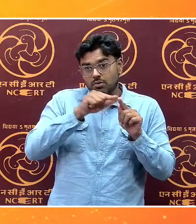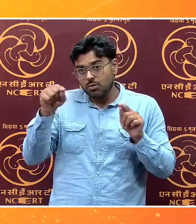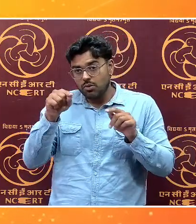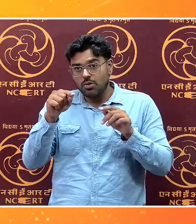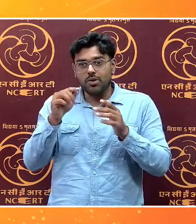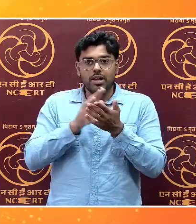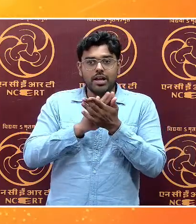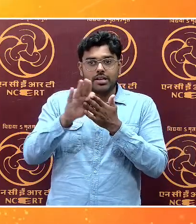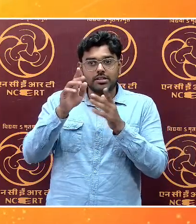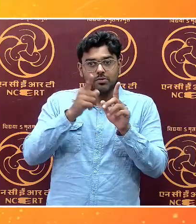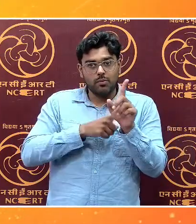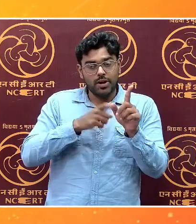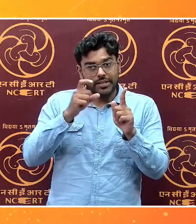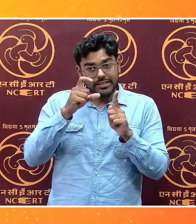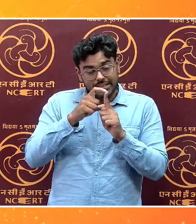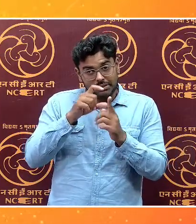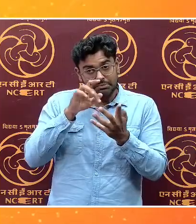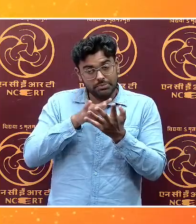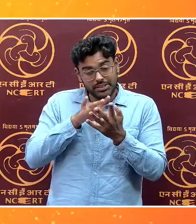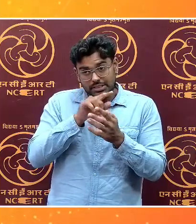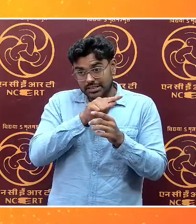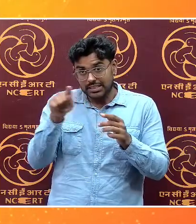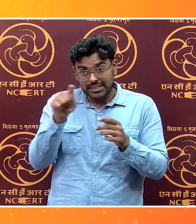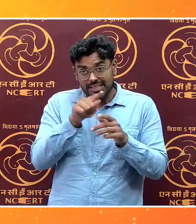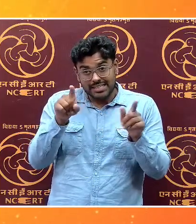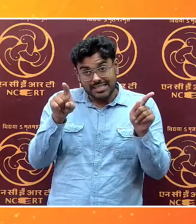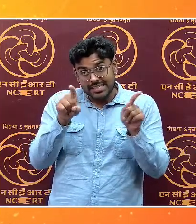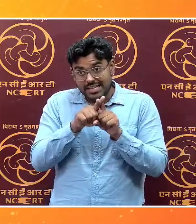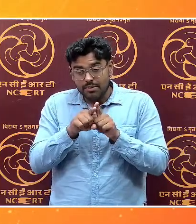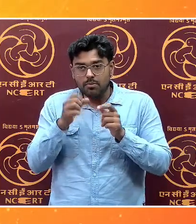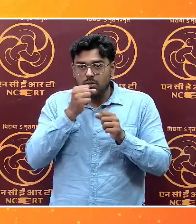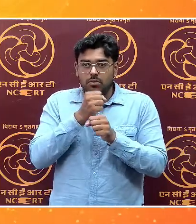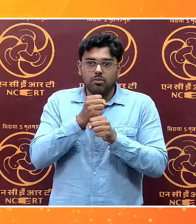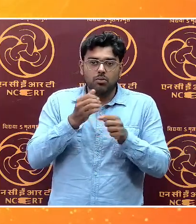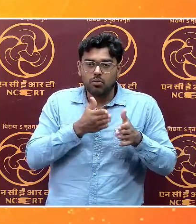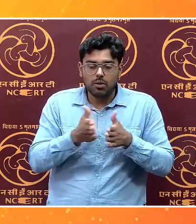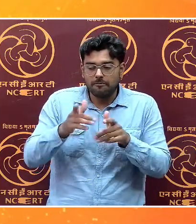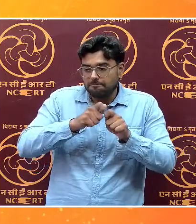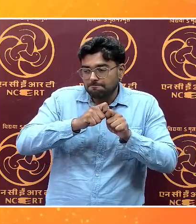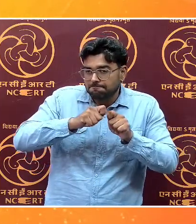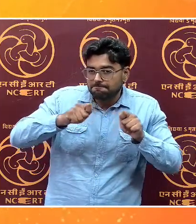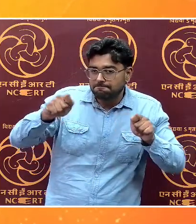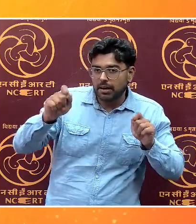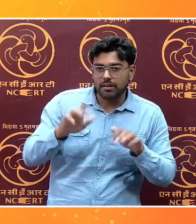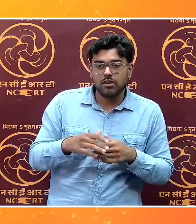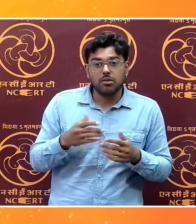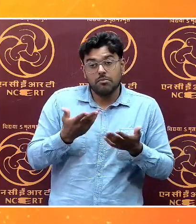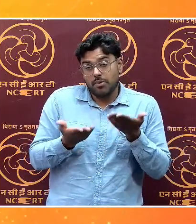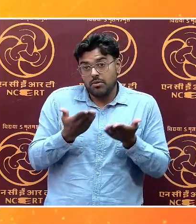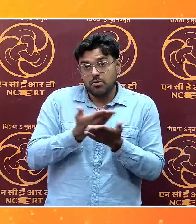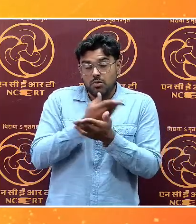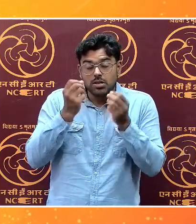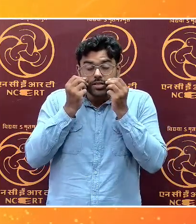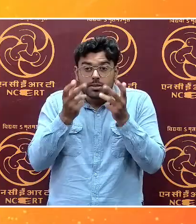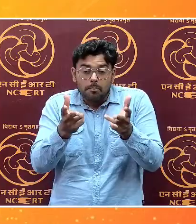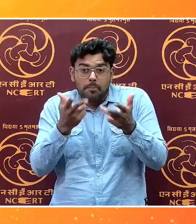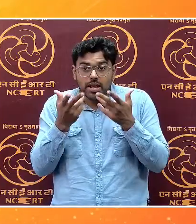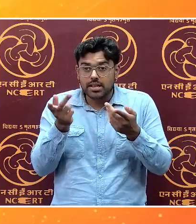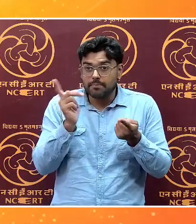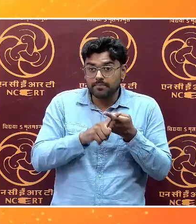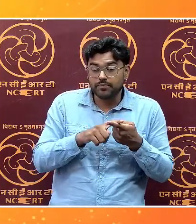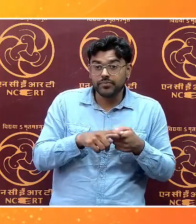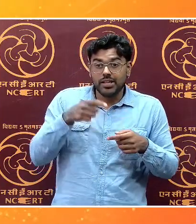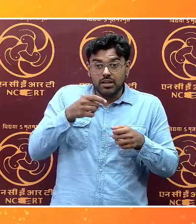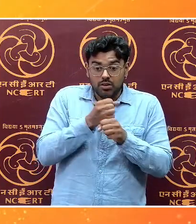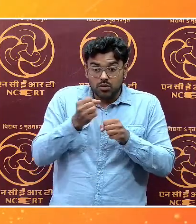much long is Godavari, and you will be surprised to know that Godavari is the